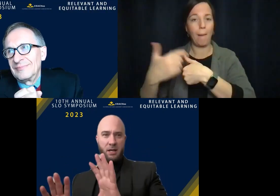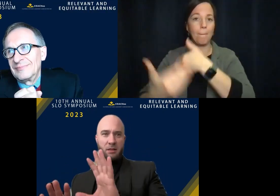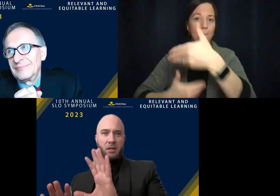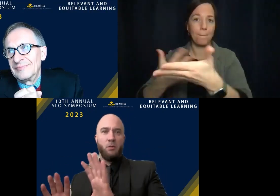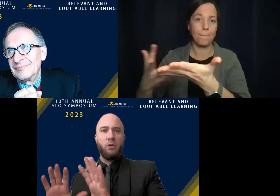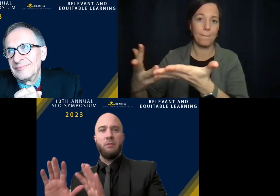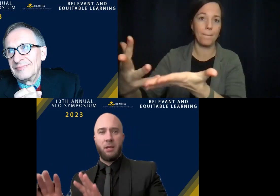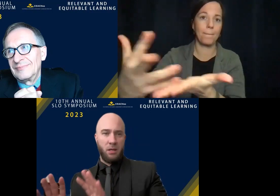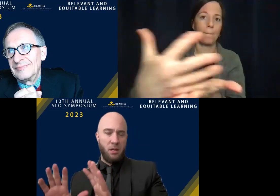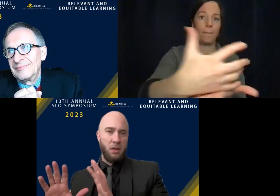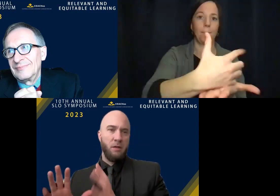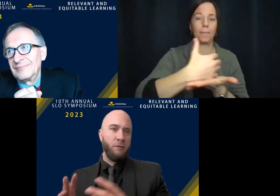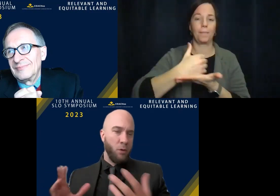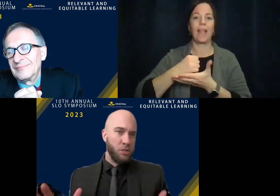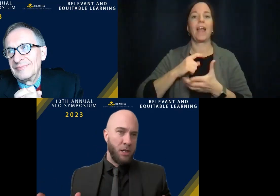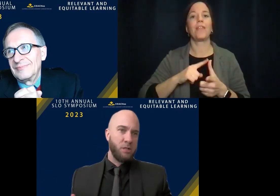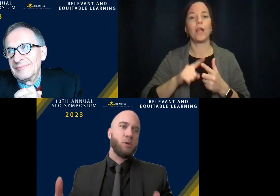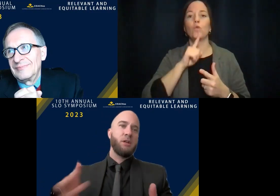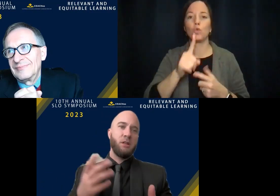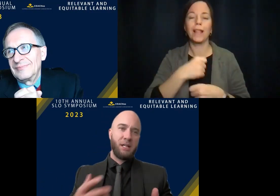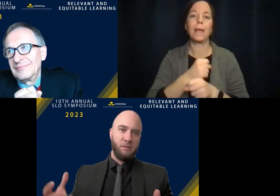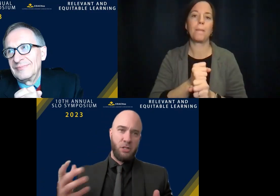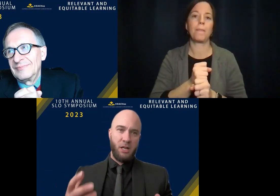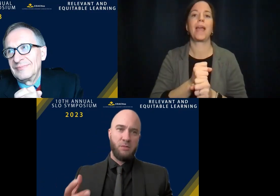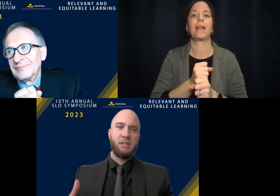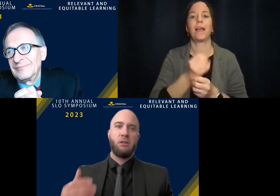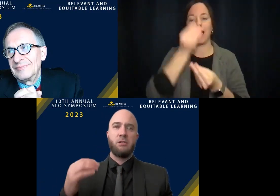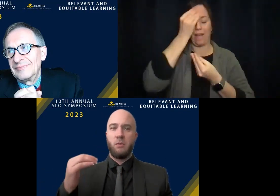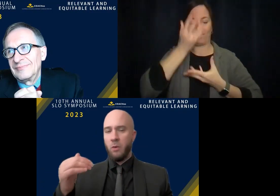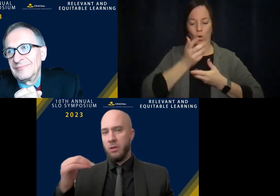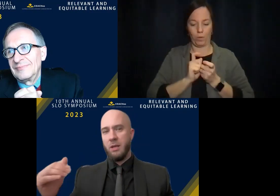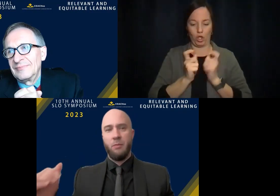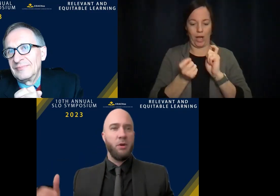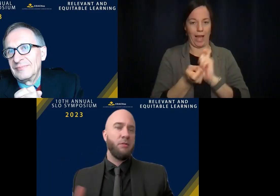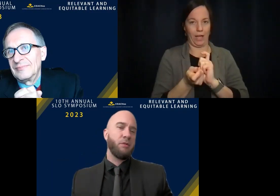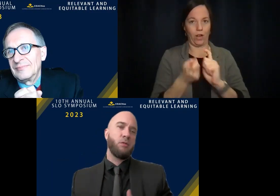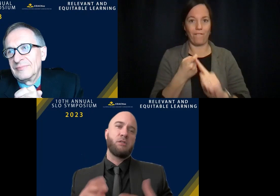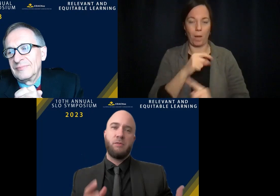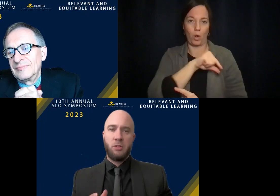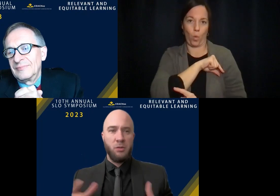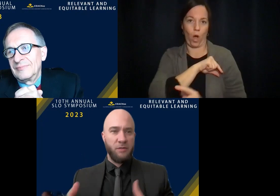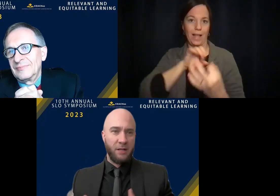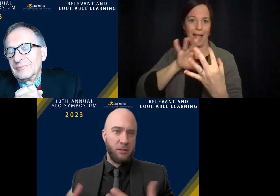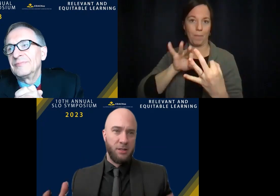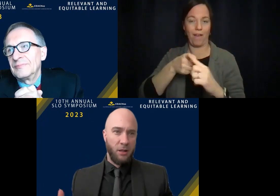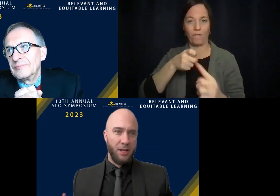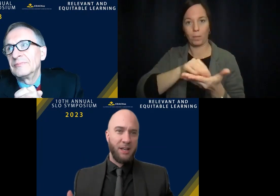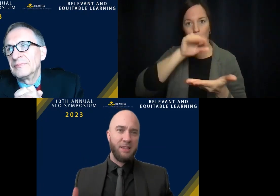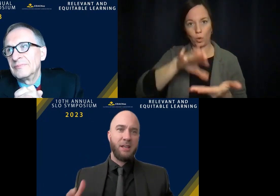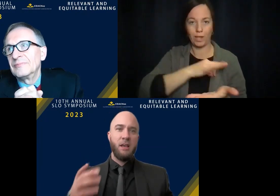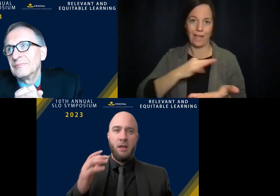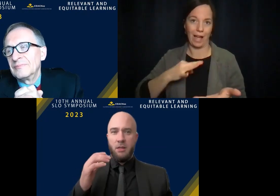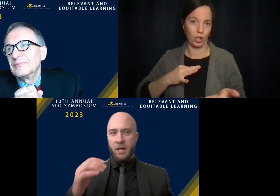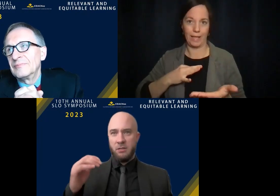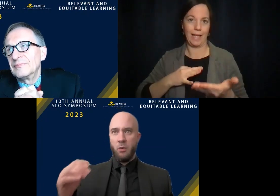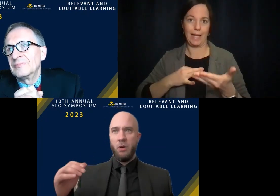collect it, and then really make an informed change or collective change based on some quality input across from students, faculty, and the like? And I